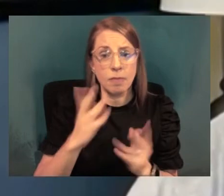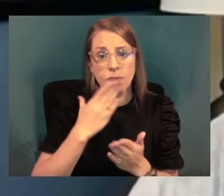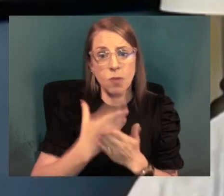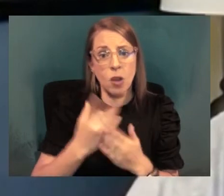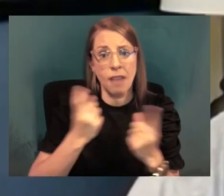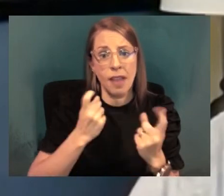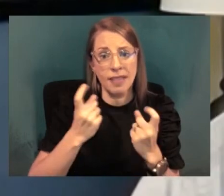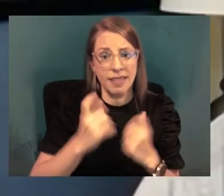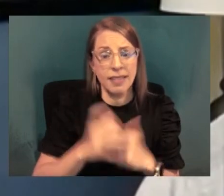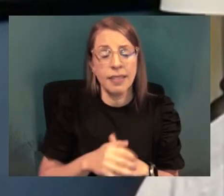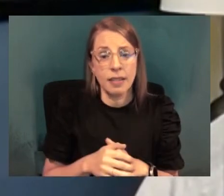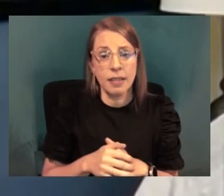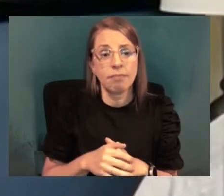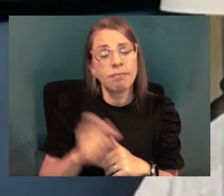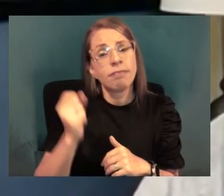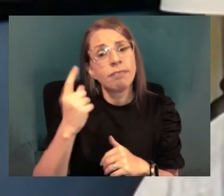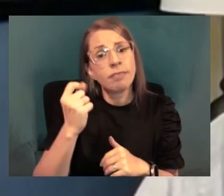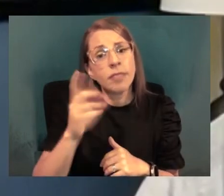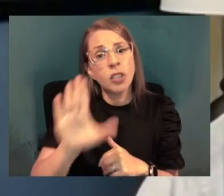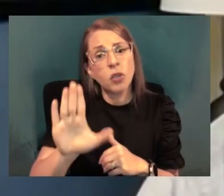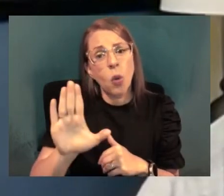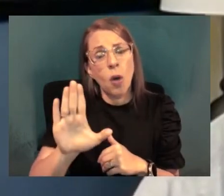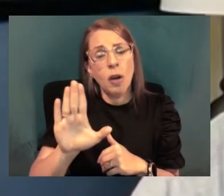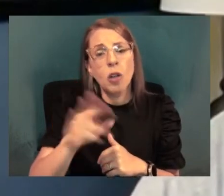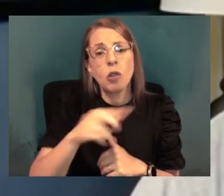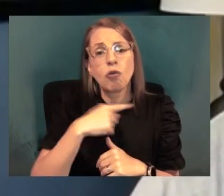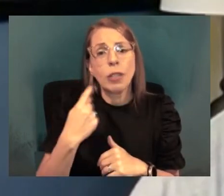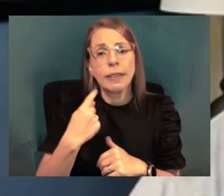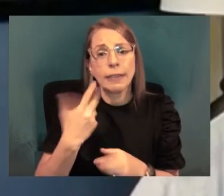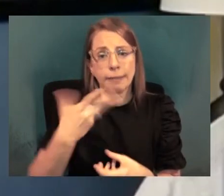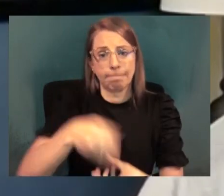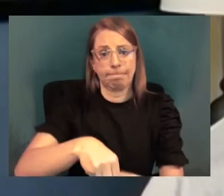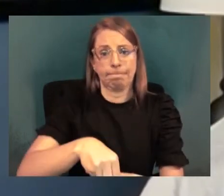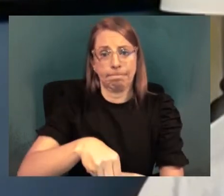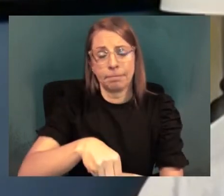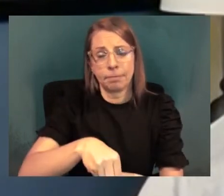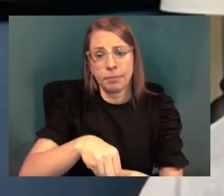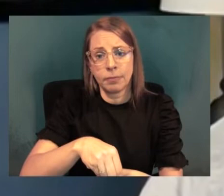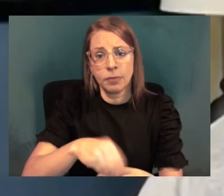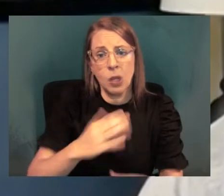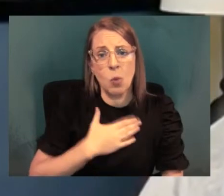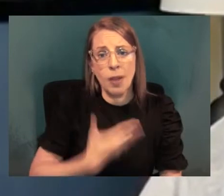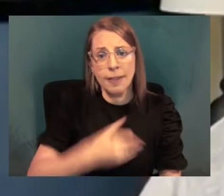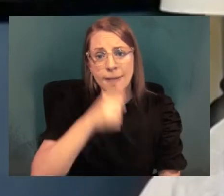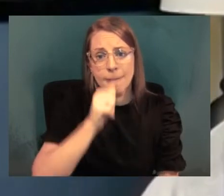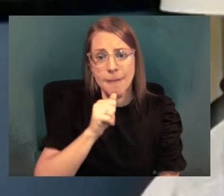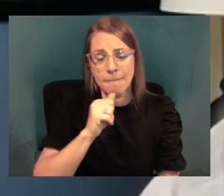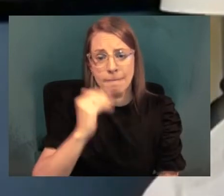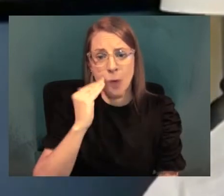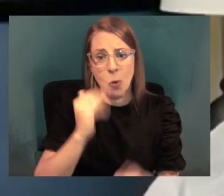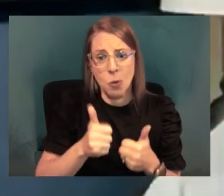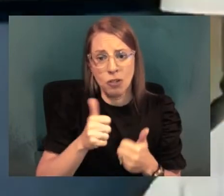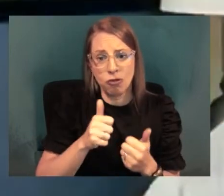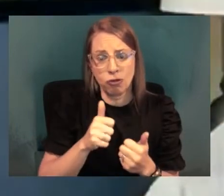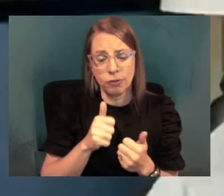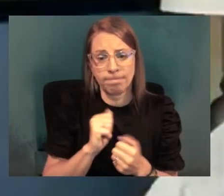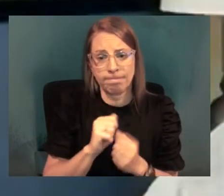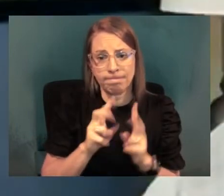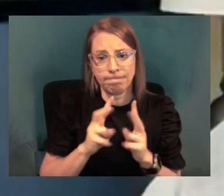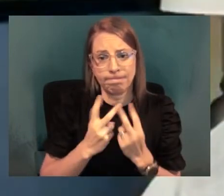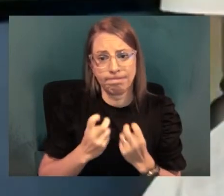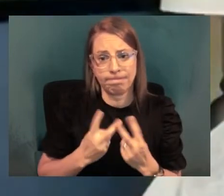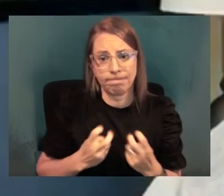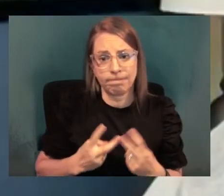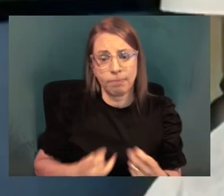just, again, understand your individual risk and what you are willing to tolerate. So first of all,